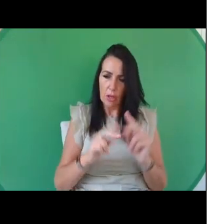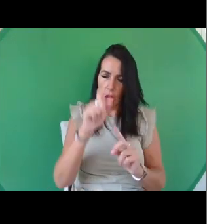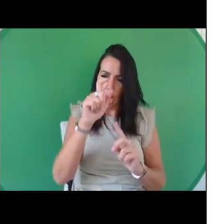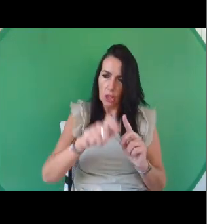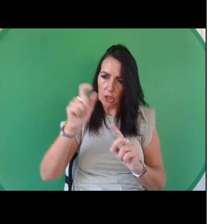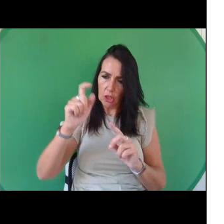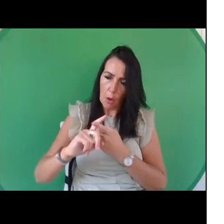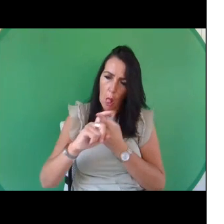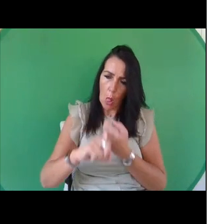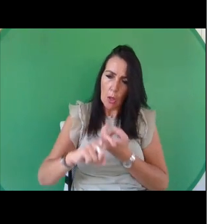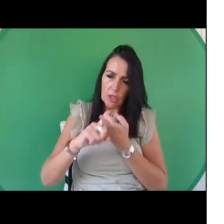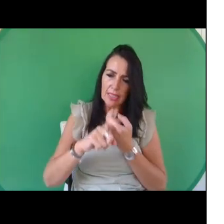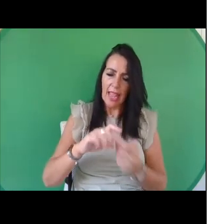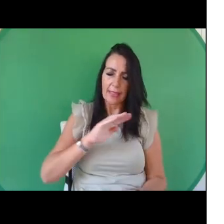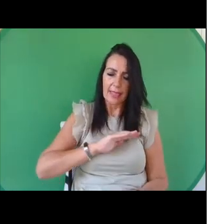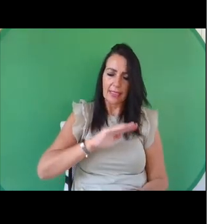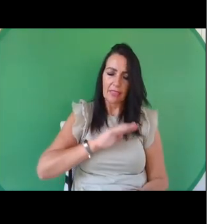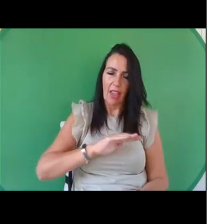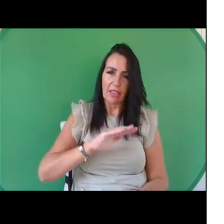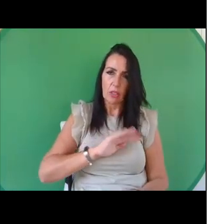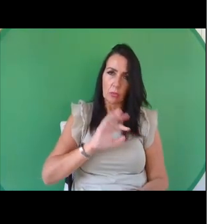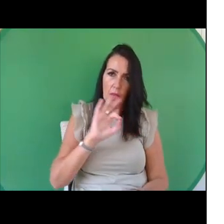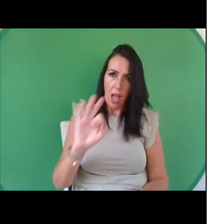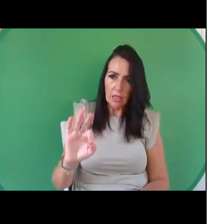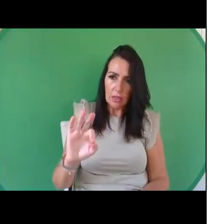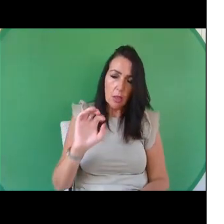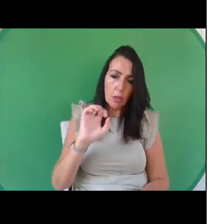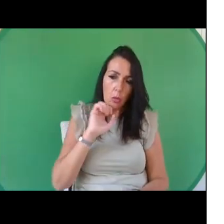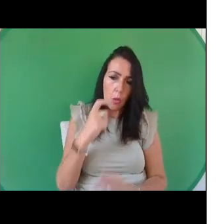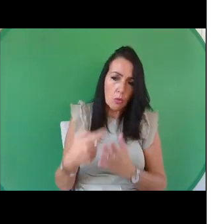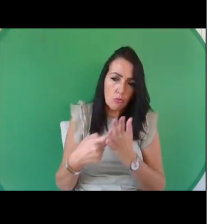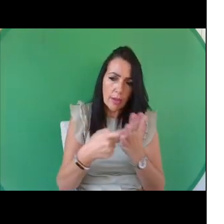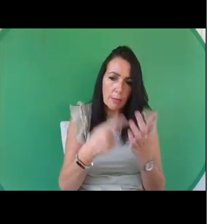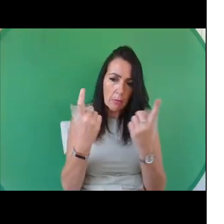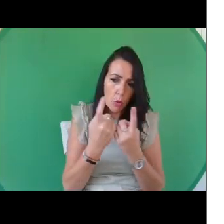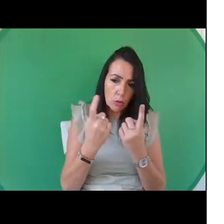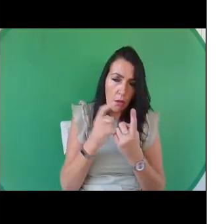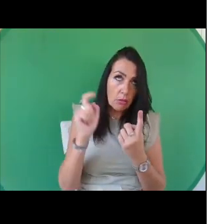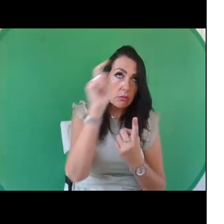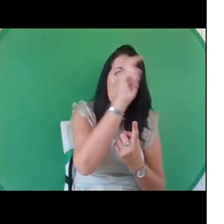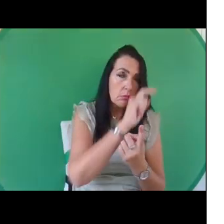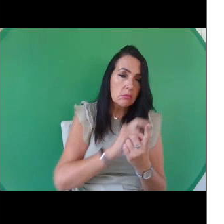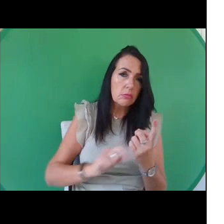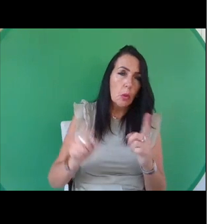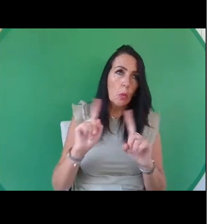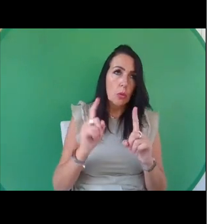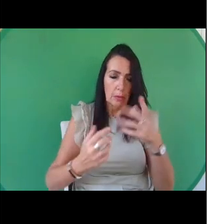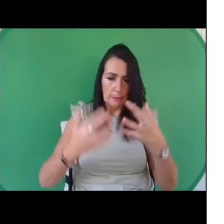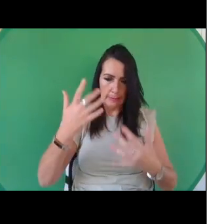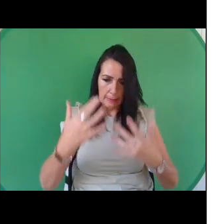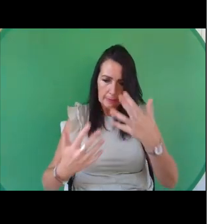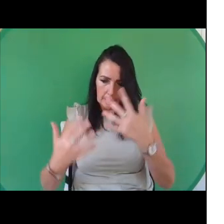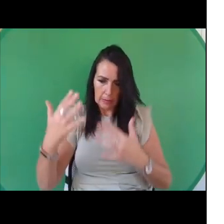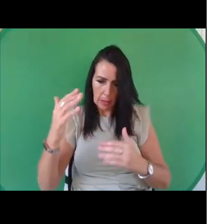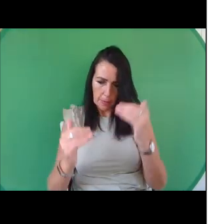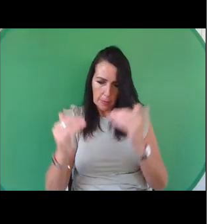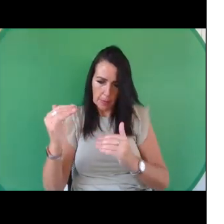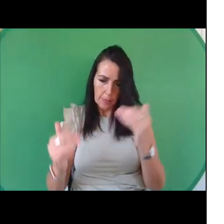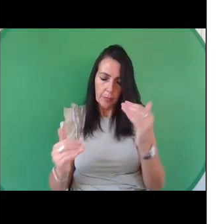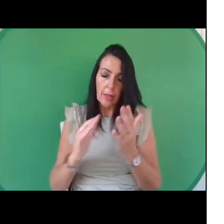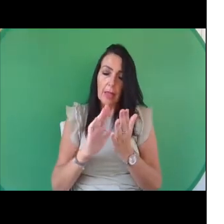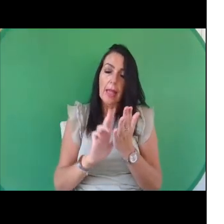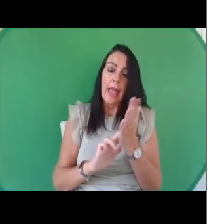and satisfaction by asking how likely they are to recommend your product or service to others. The NPS score